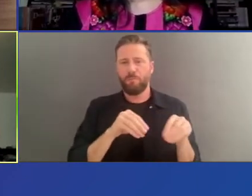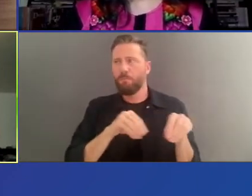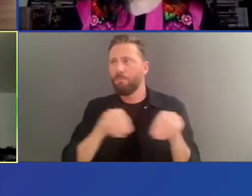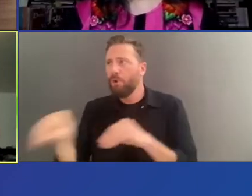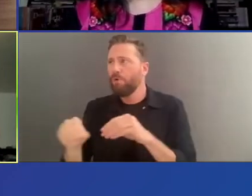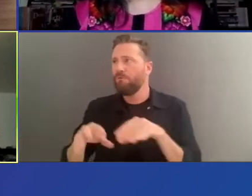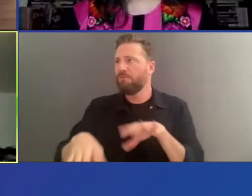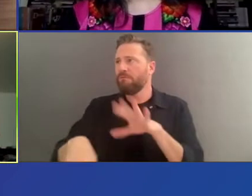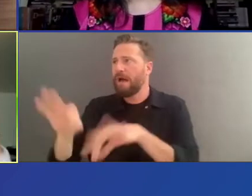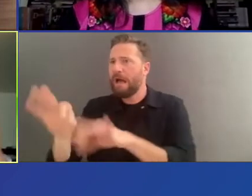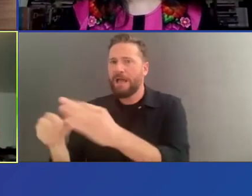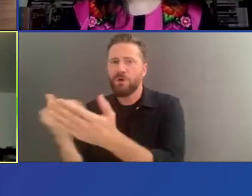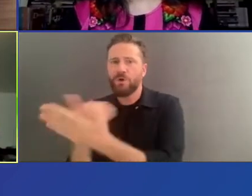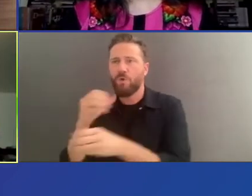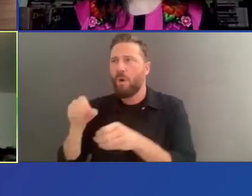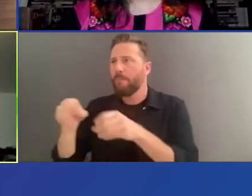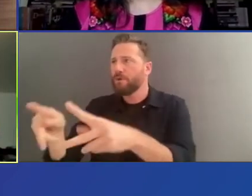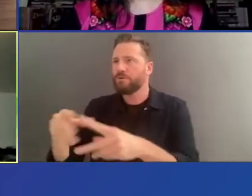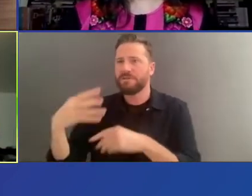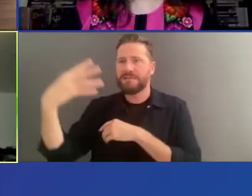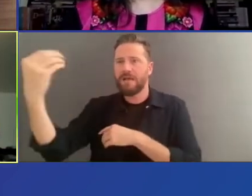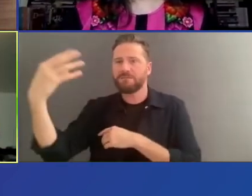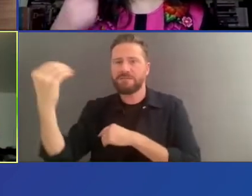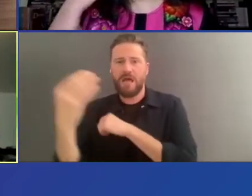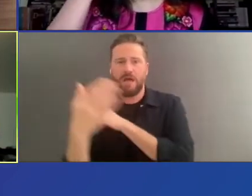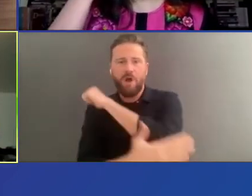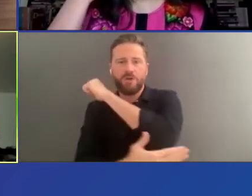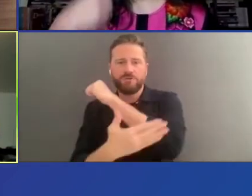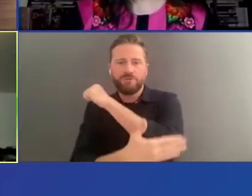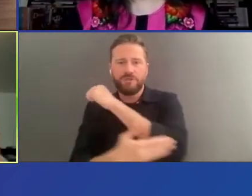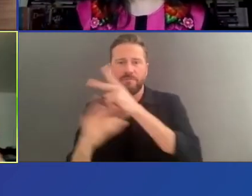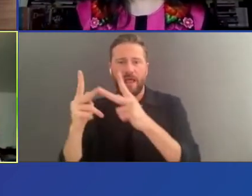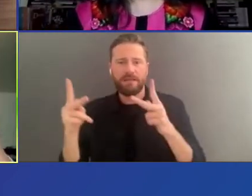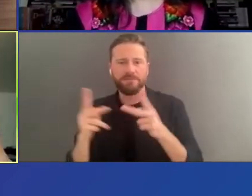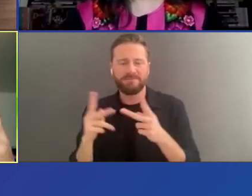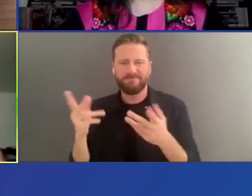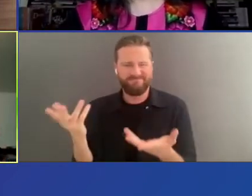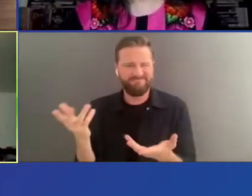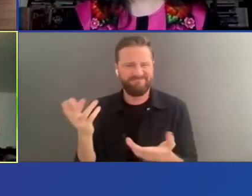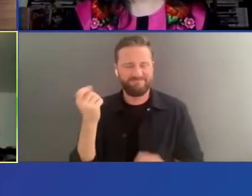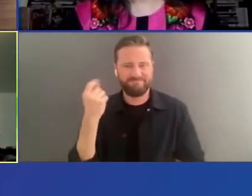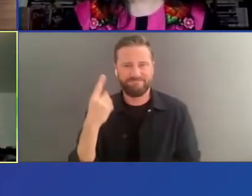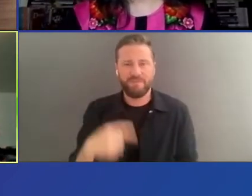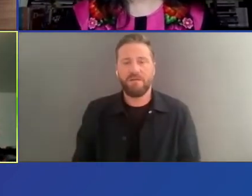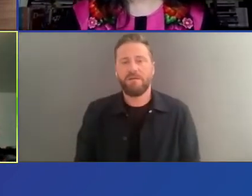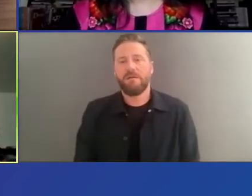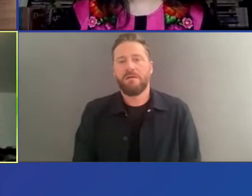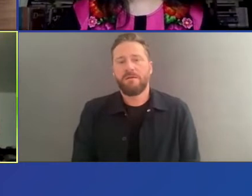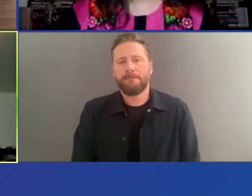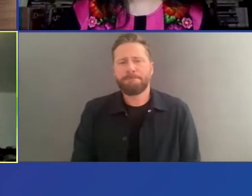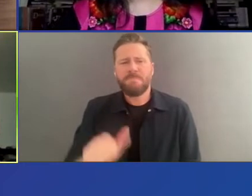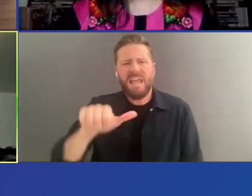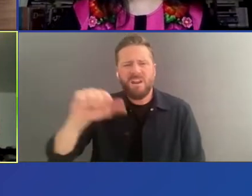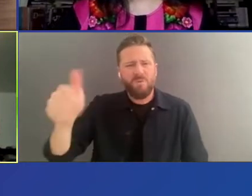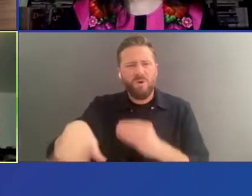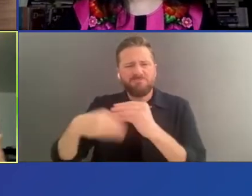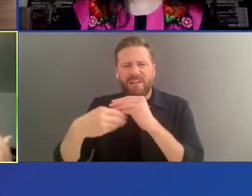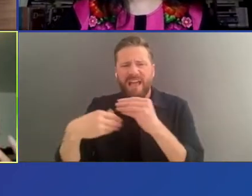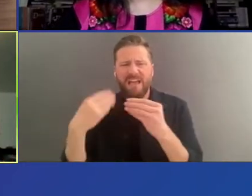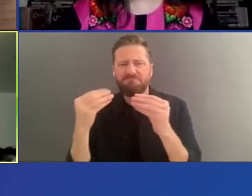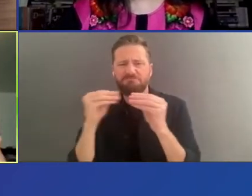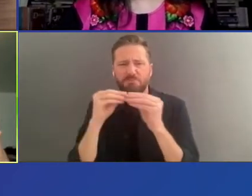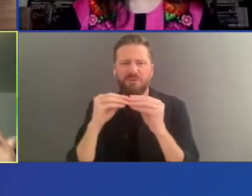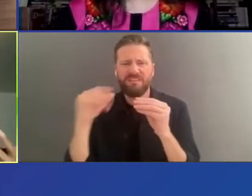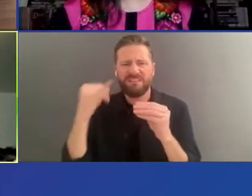opportunities outside of rural spaces. Let's see, anyone else want to pick up on this idea